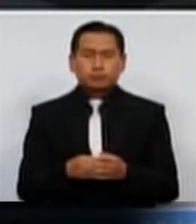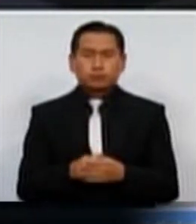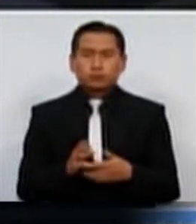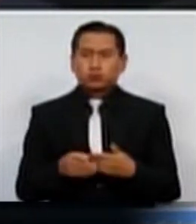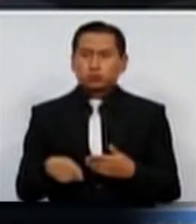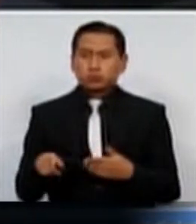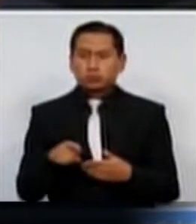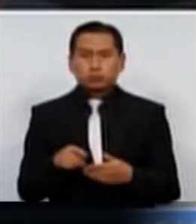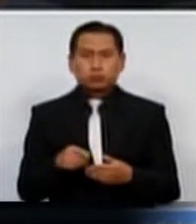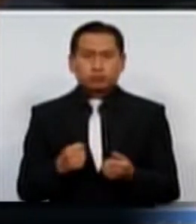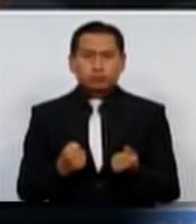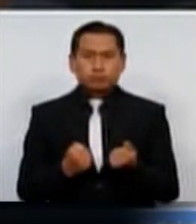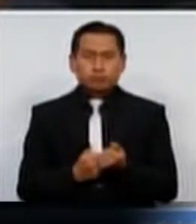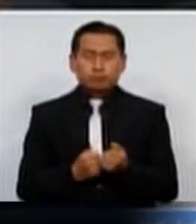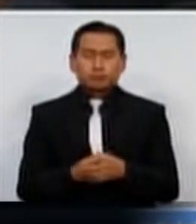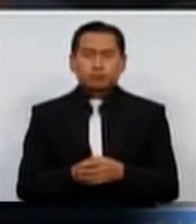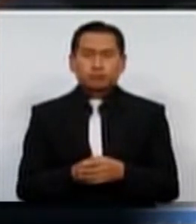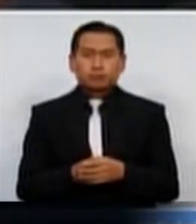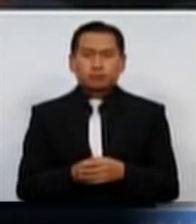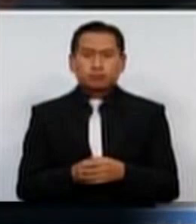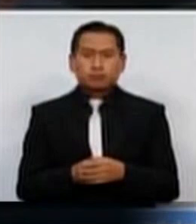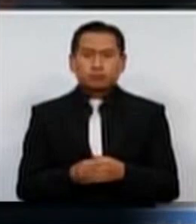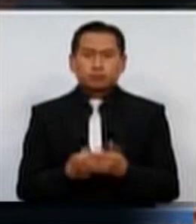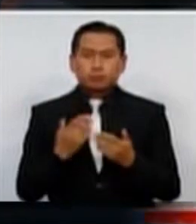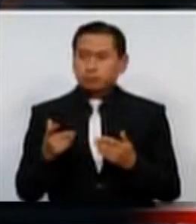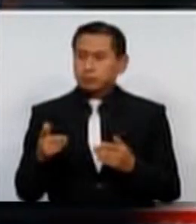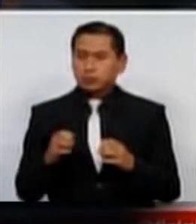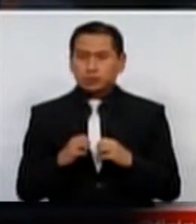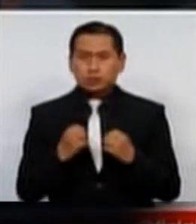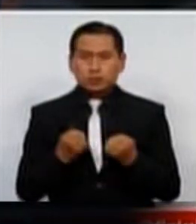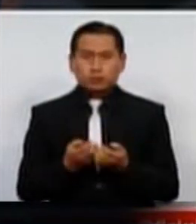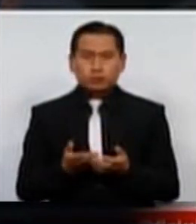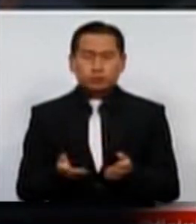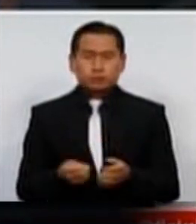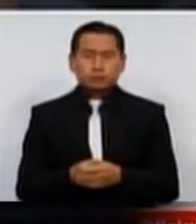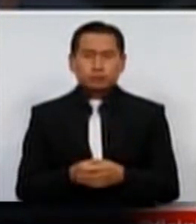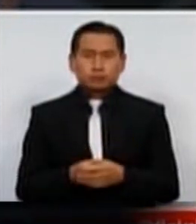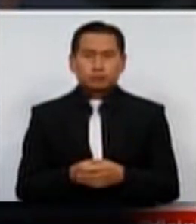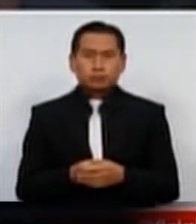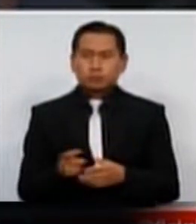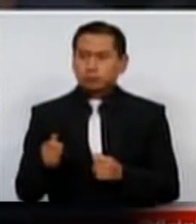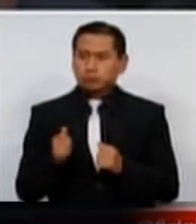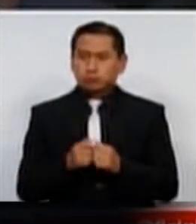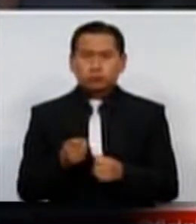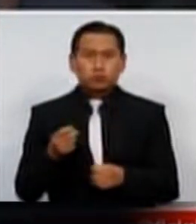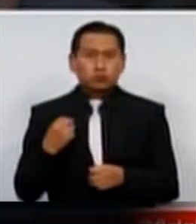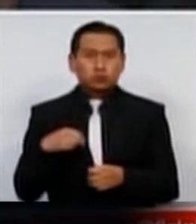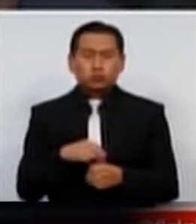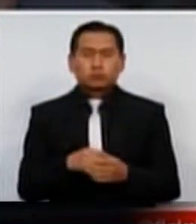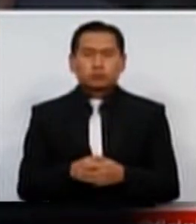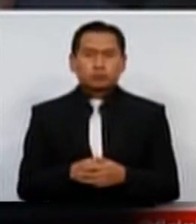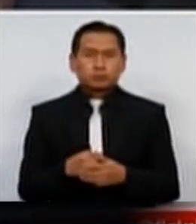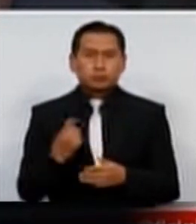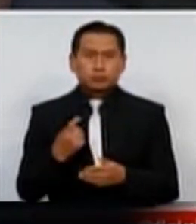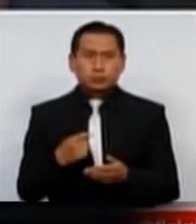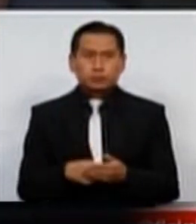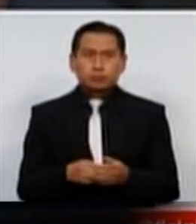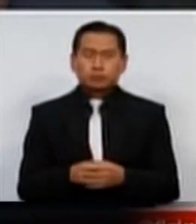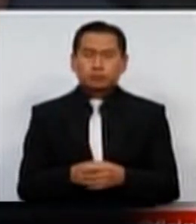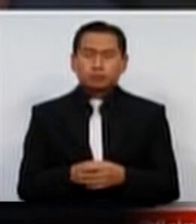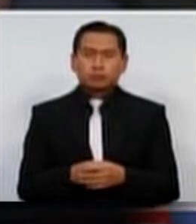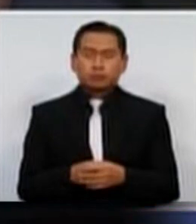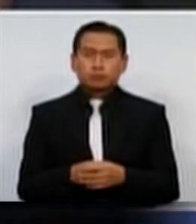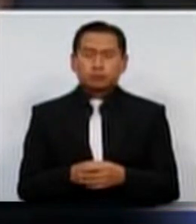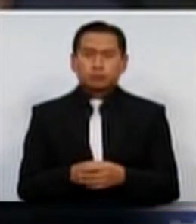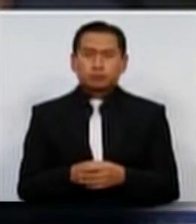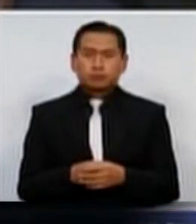All of them have contributed. And I want to also thank our campaign team who has accompanied us.